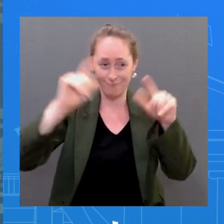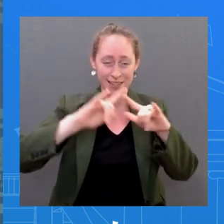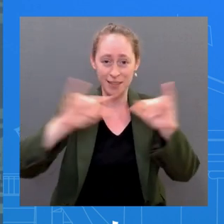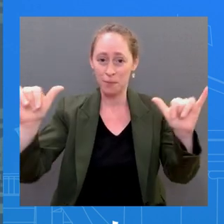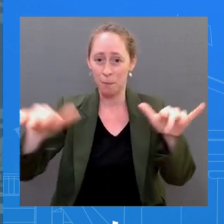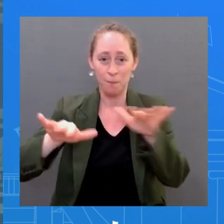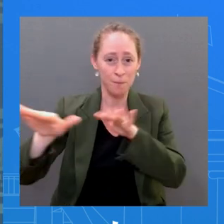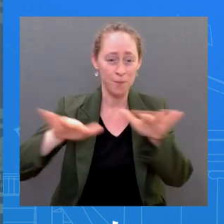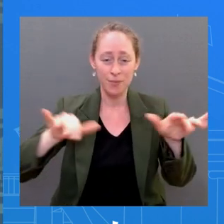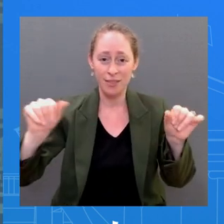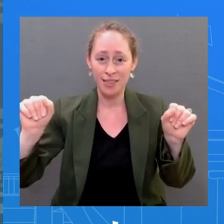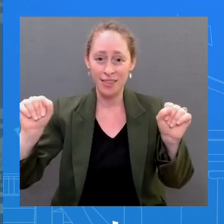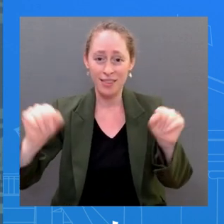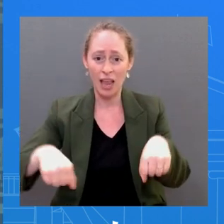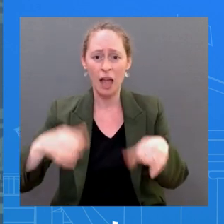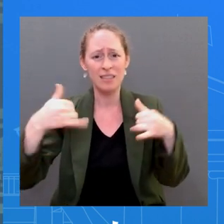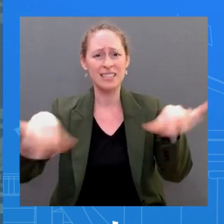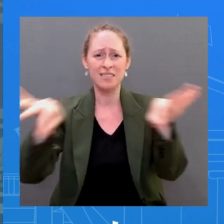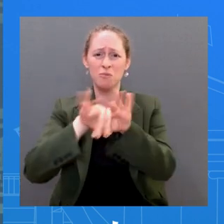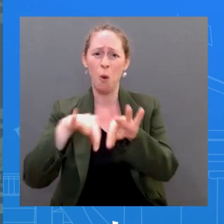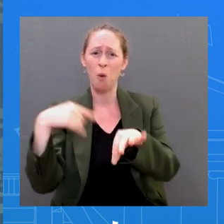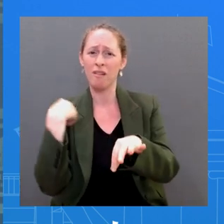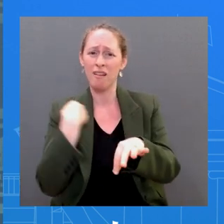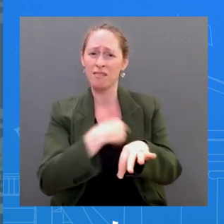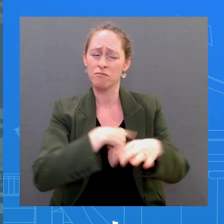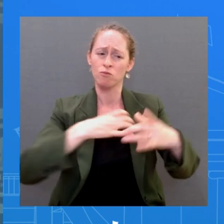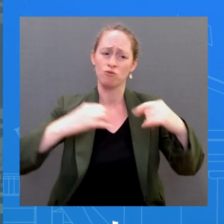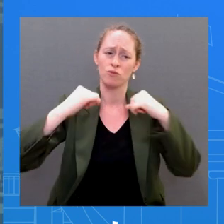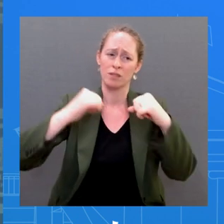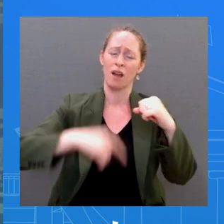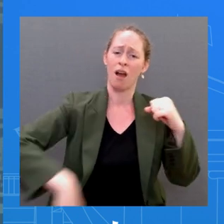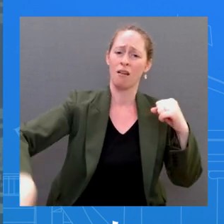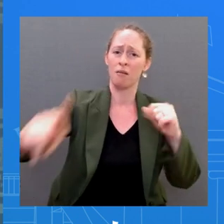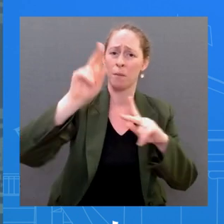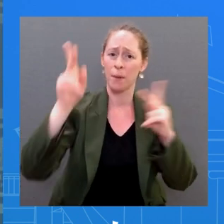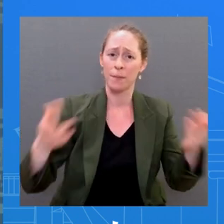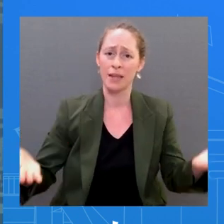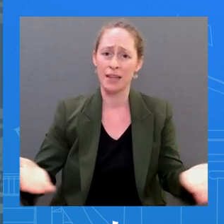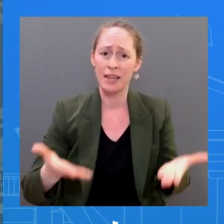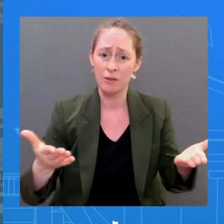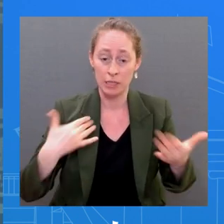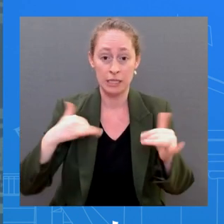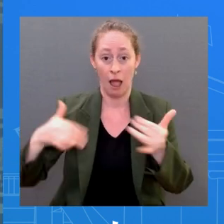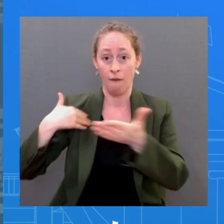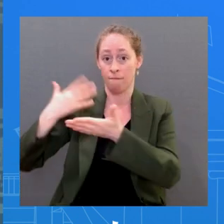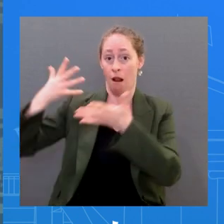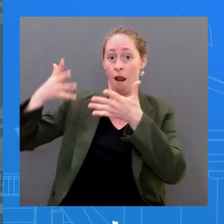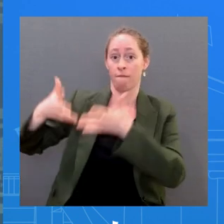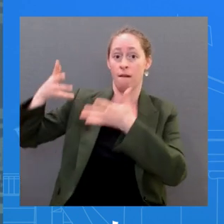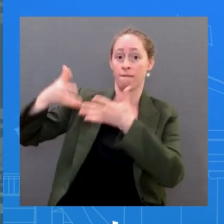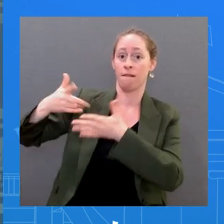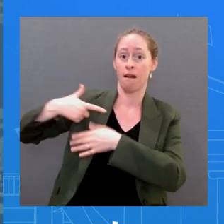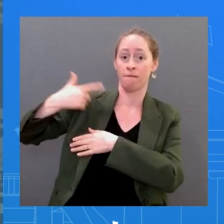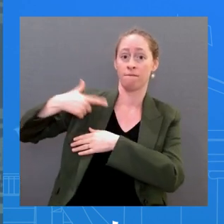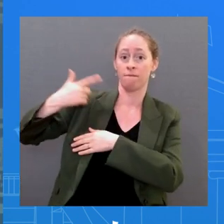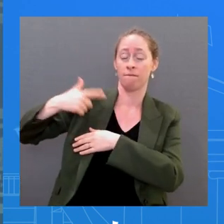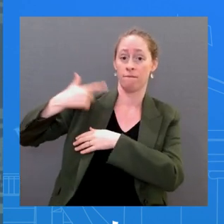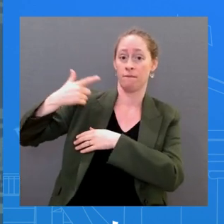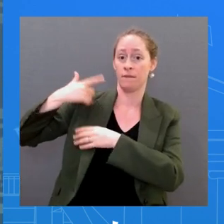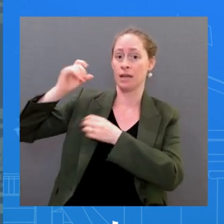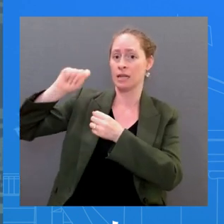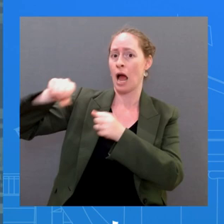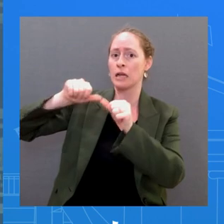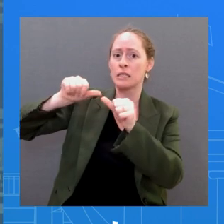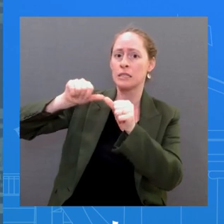American people. We will use the few funds we have remaining to continue getting testing, treatments, and vaccine out